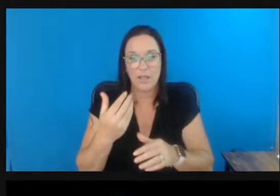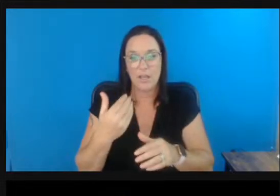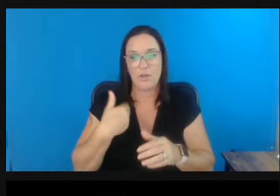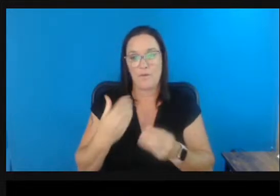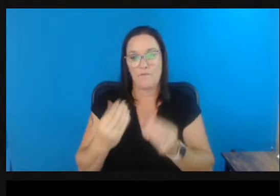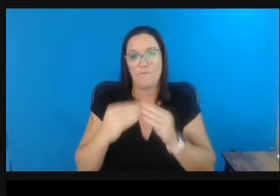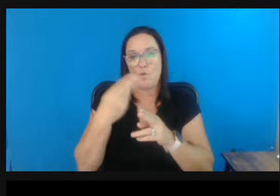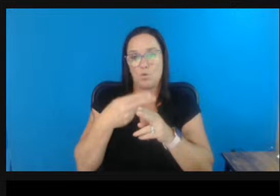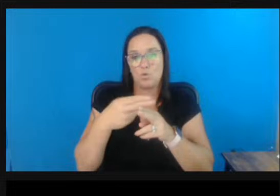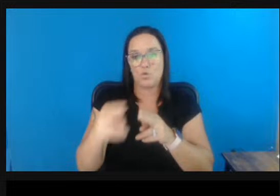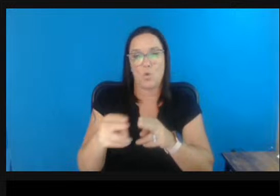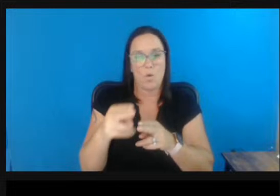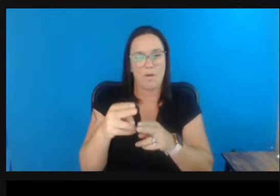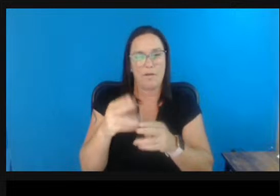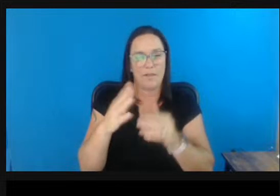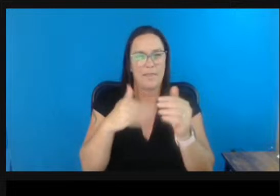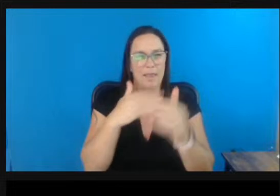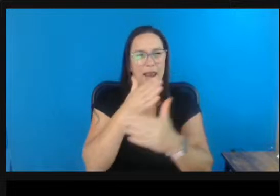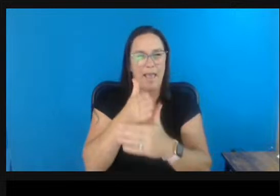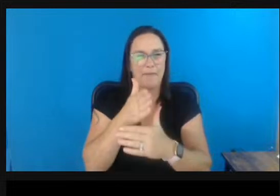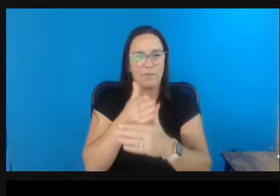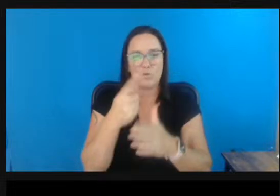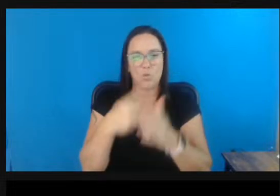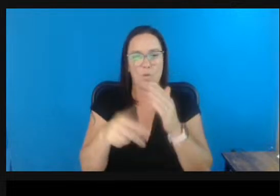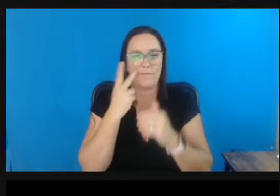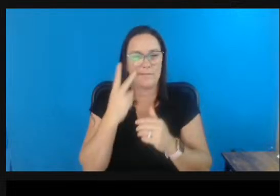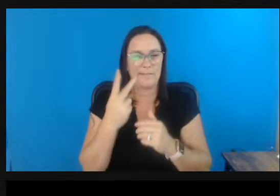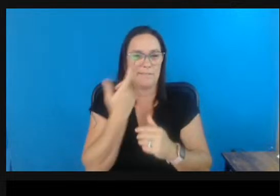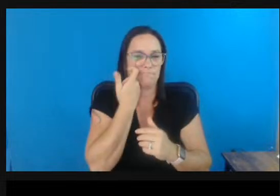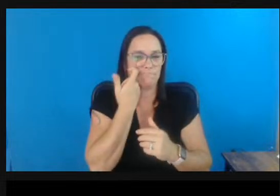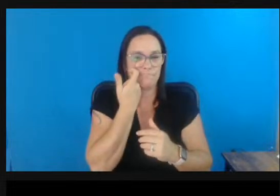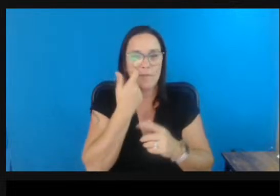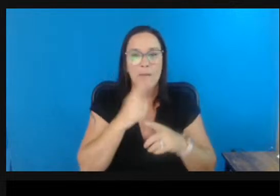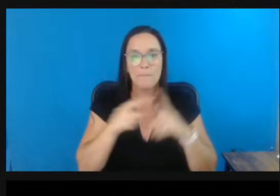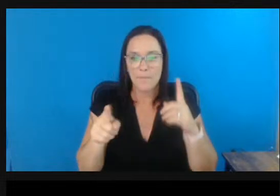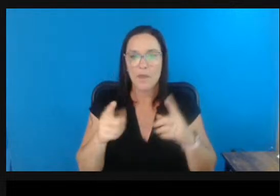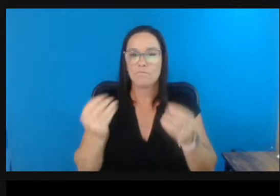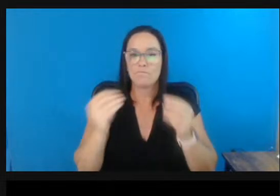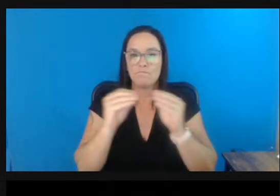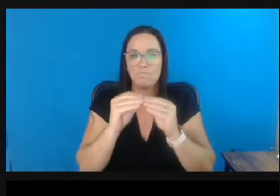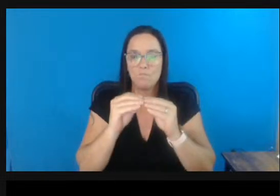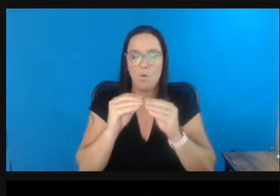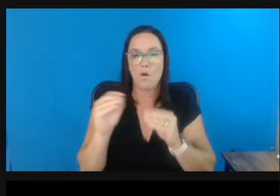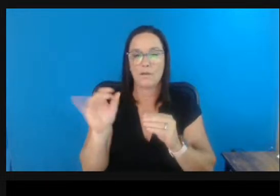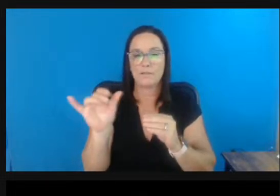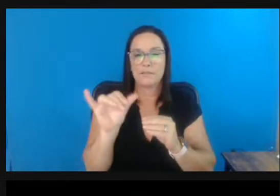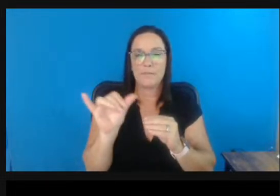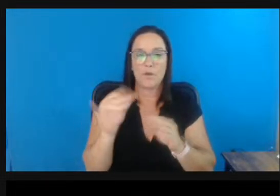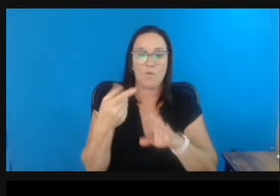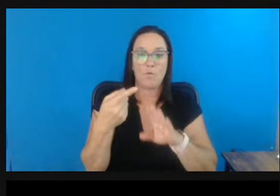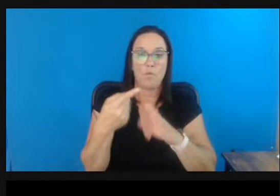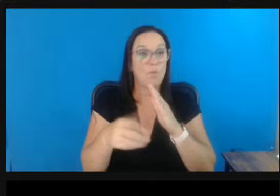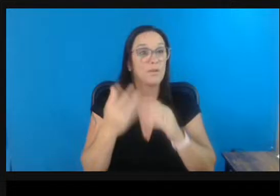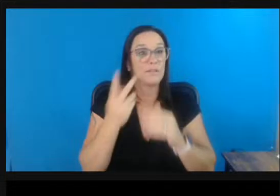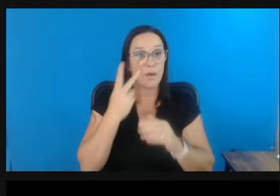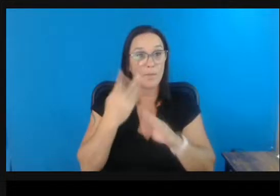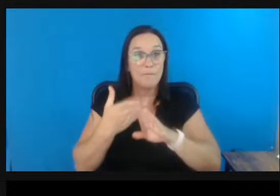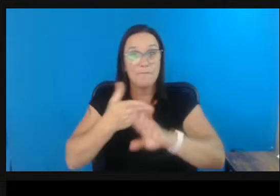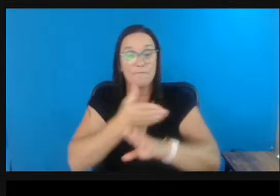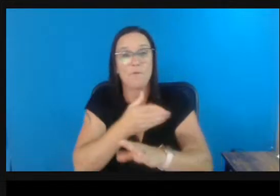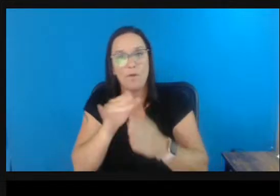shorter end of average from what we've been seeing recently, but approaching more similar patterns to what we saw previous to this